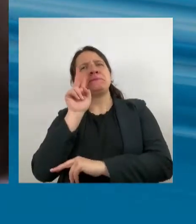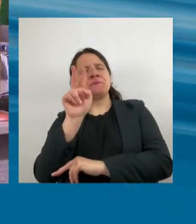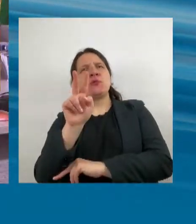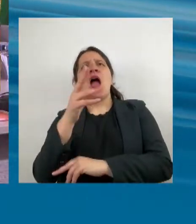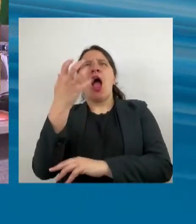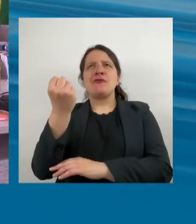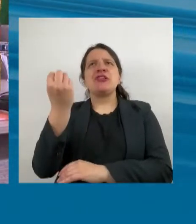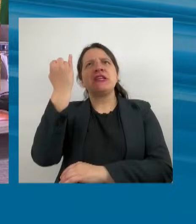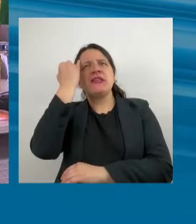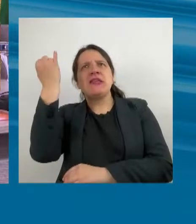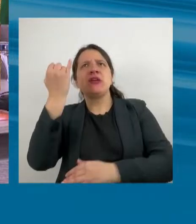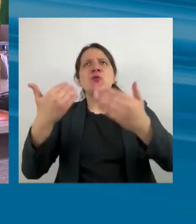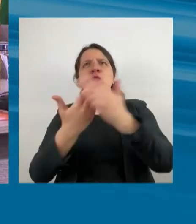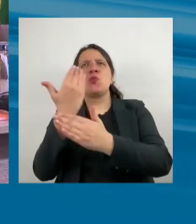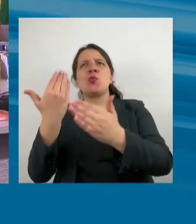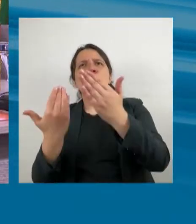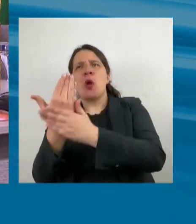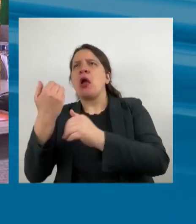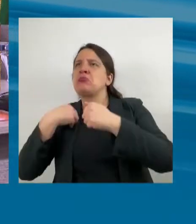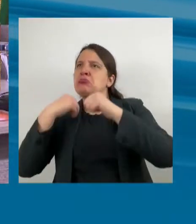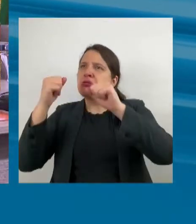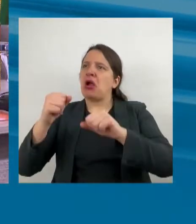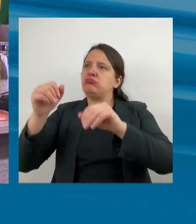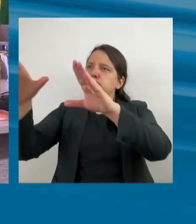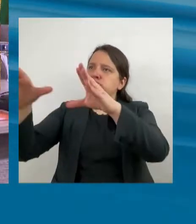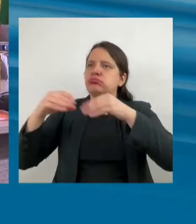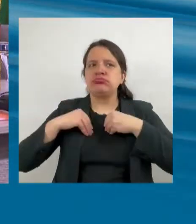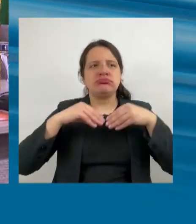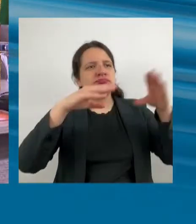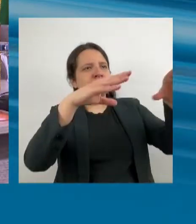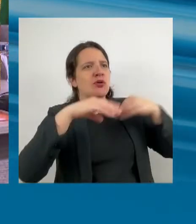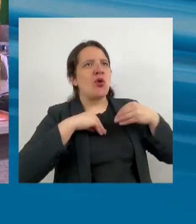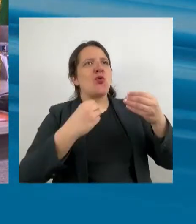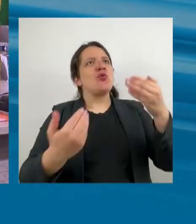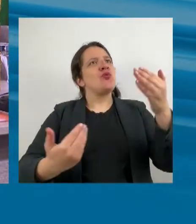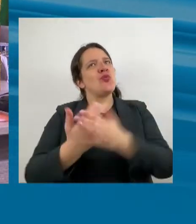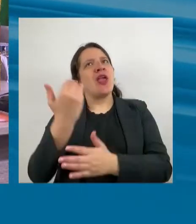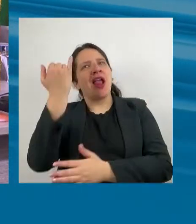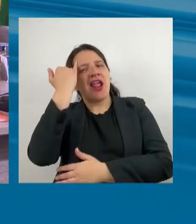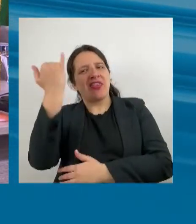such illustrative presentations full of ideas